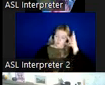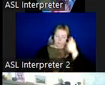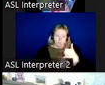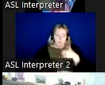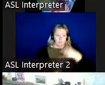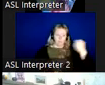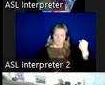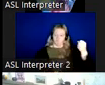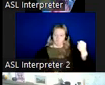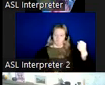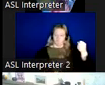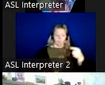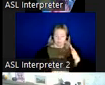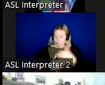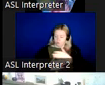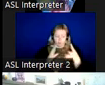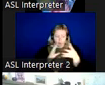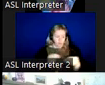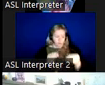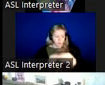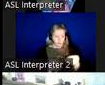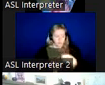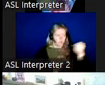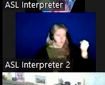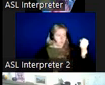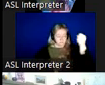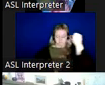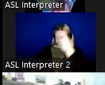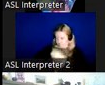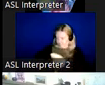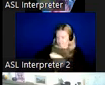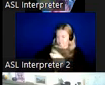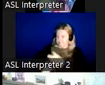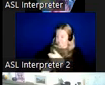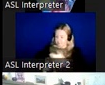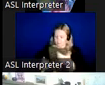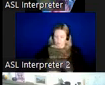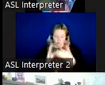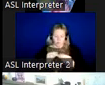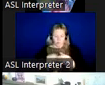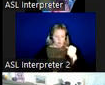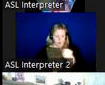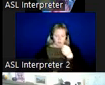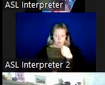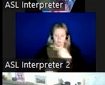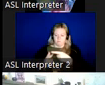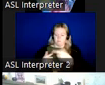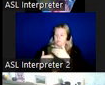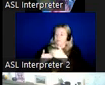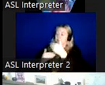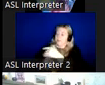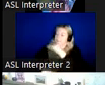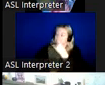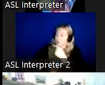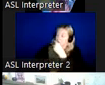that they shared together. And now it's his stories to pass on to other generations. So it's just such a great book. The